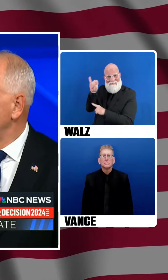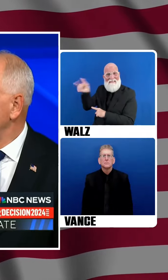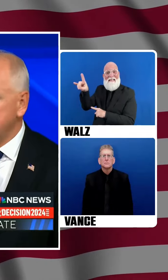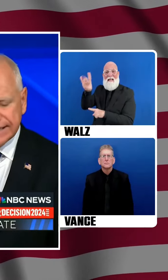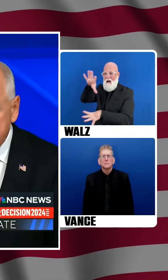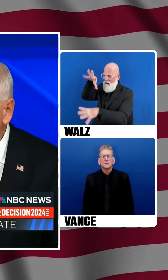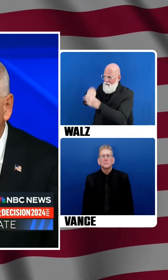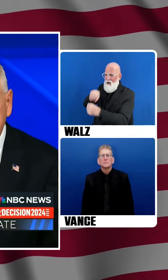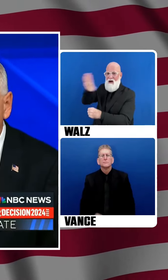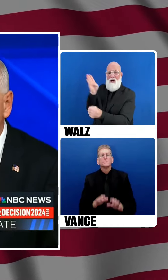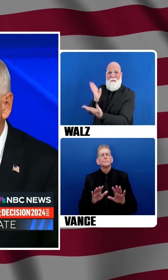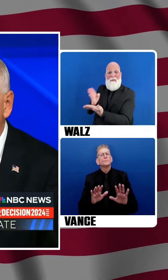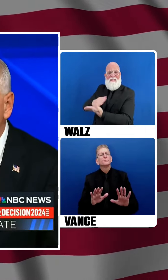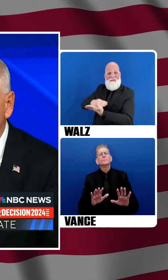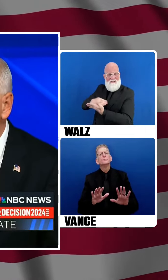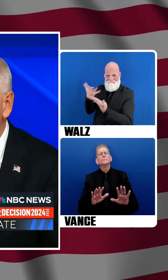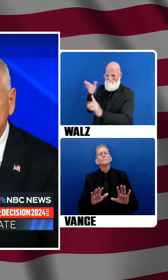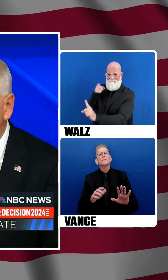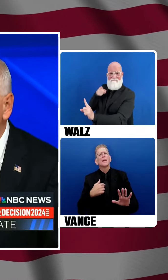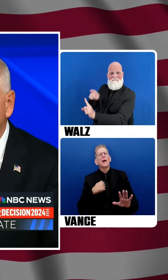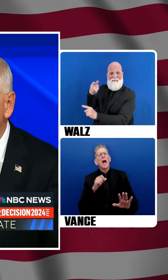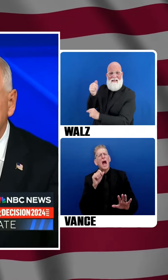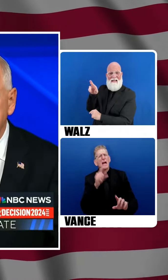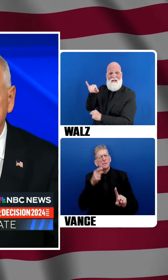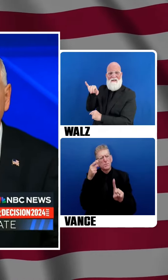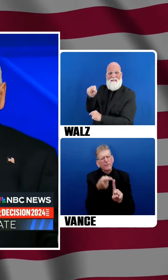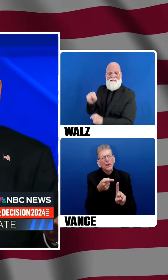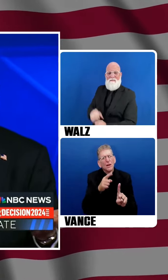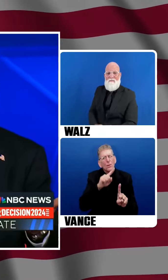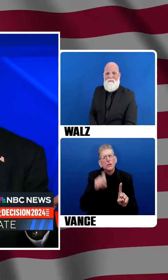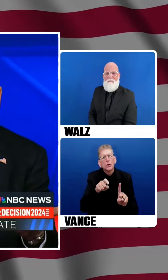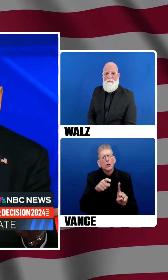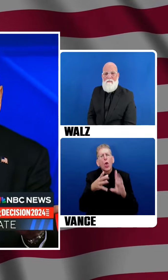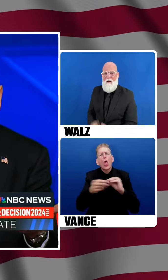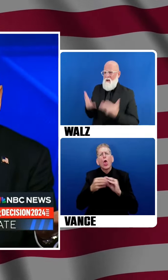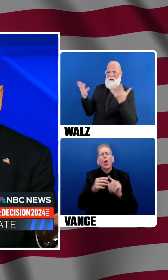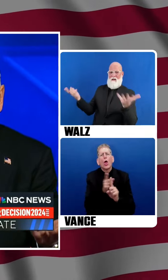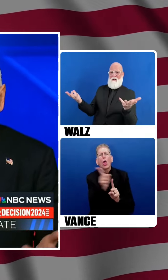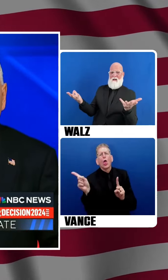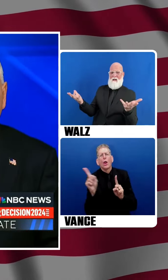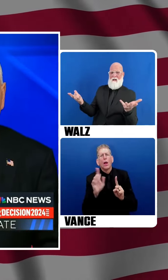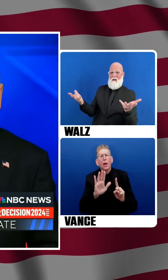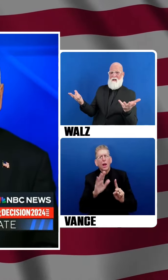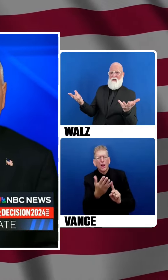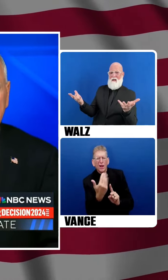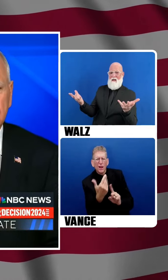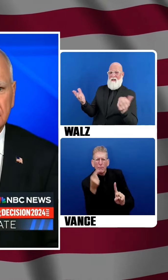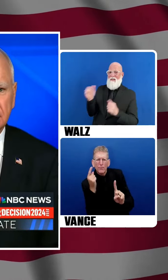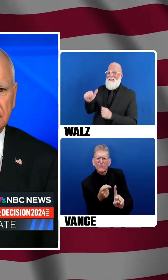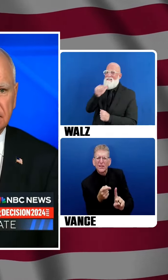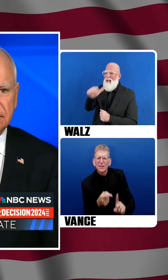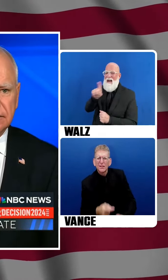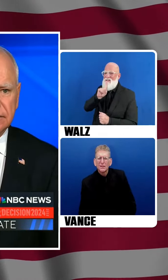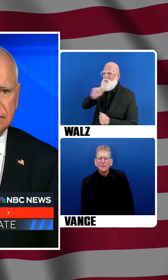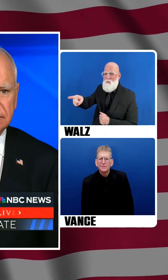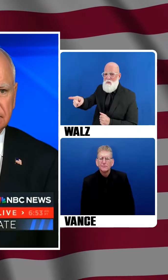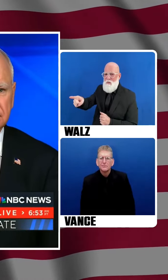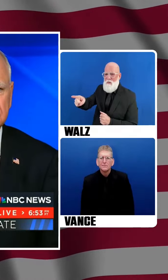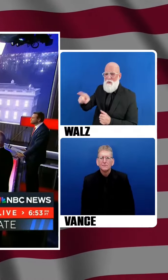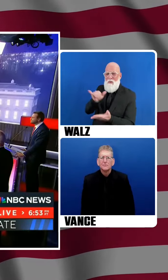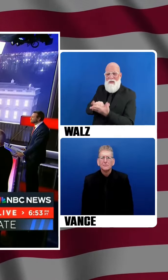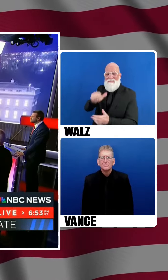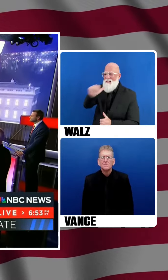me a slogan as a response. It's not the case. It's not true. That's not what the law says. So they fact-checked it with President Trump. Gentlemen, there's